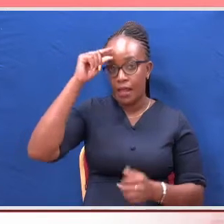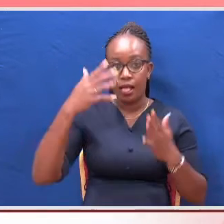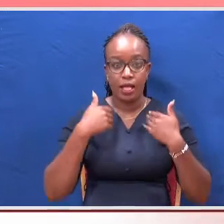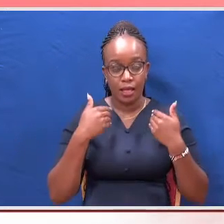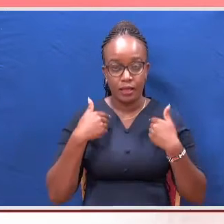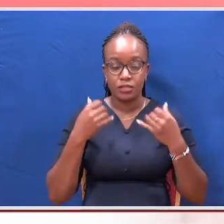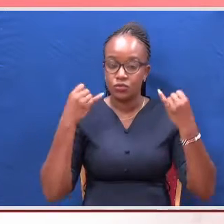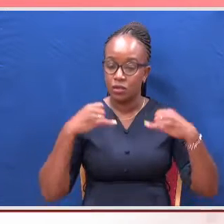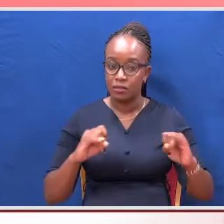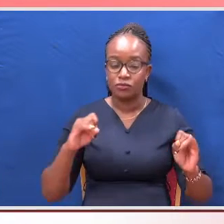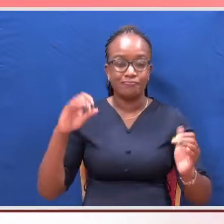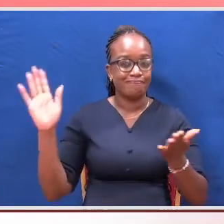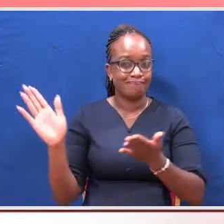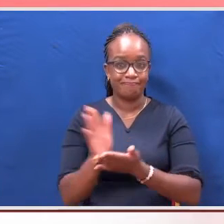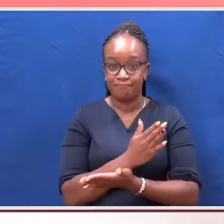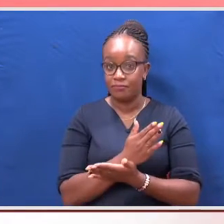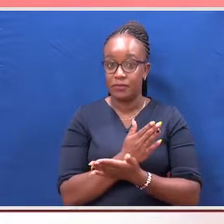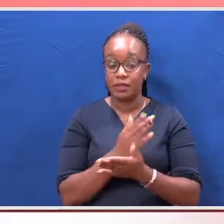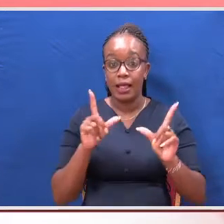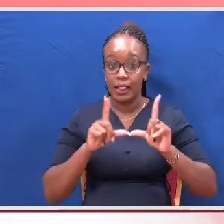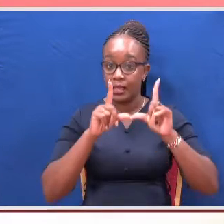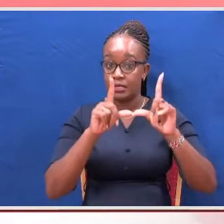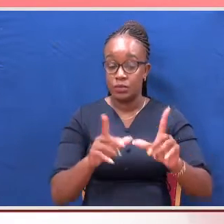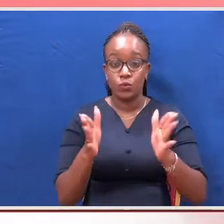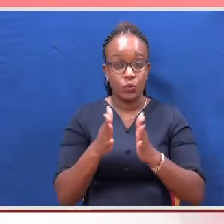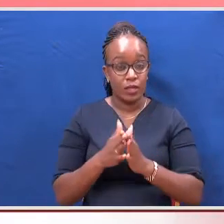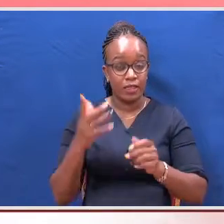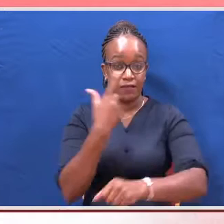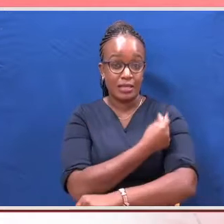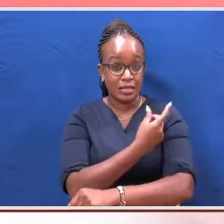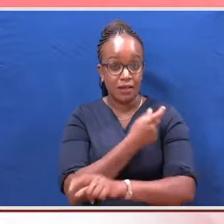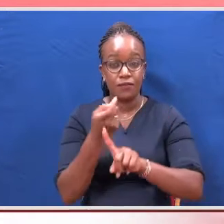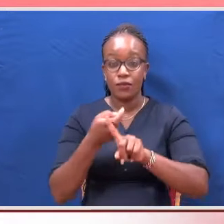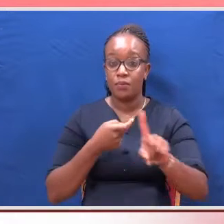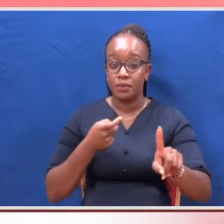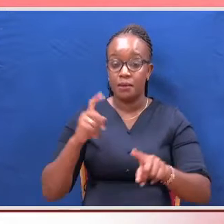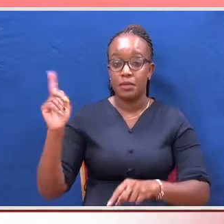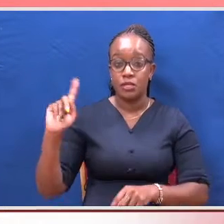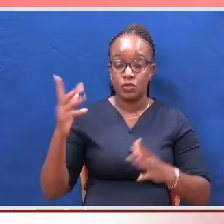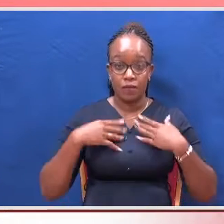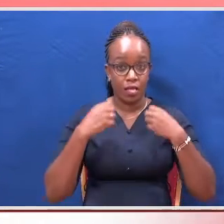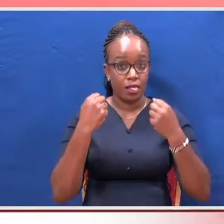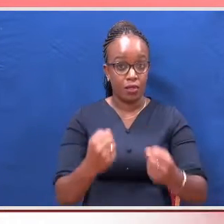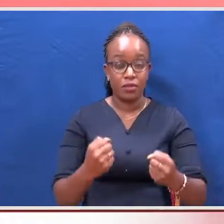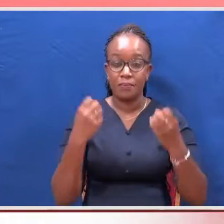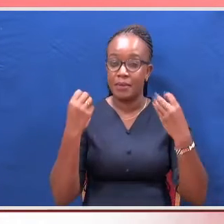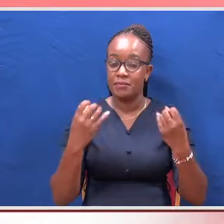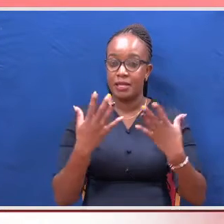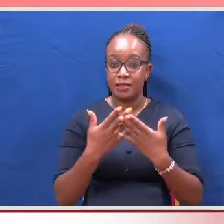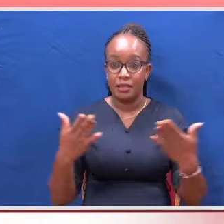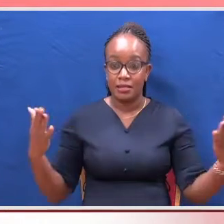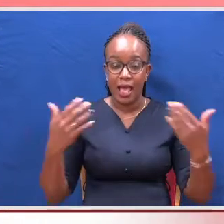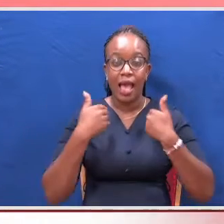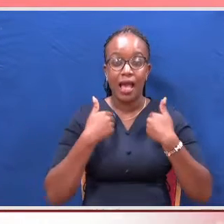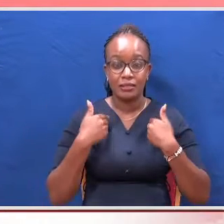private distributors of the Russian-manufactured Sputnik vaccine. According to the Ministry of Health, a number of reasons have informed the move that has